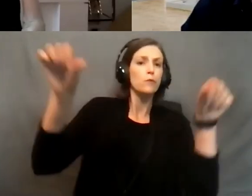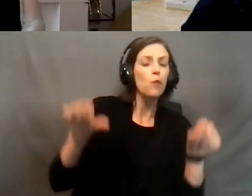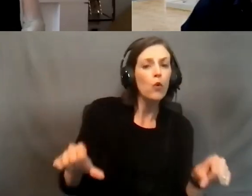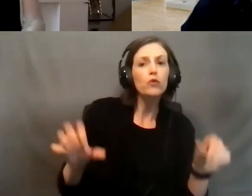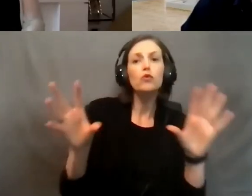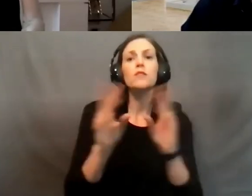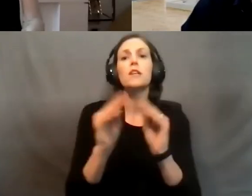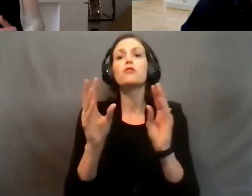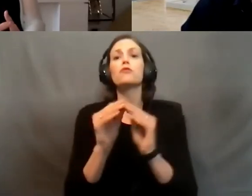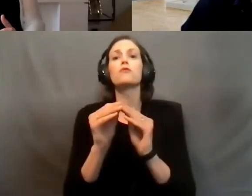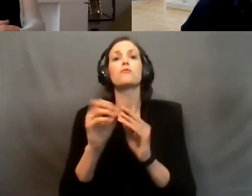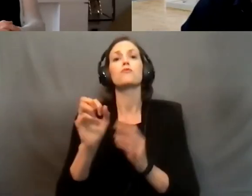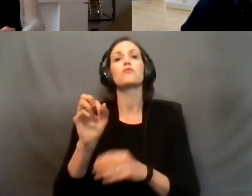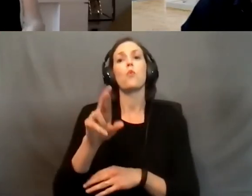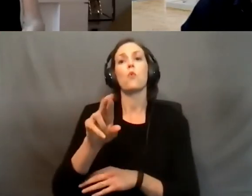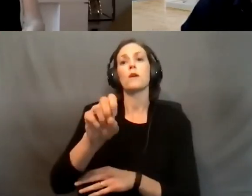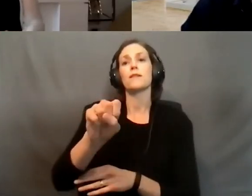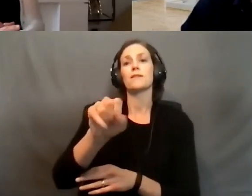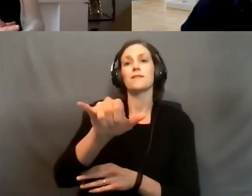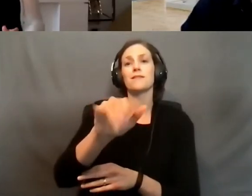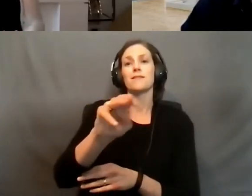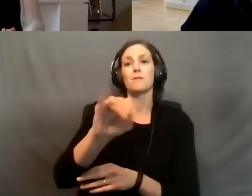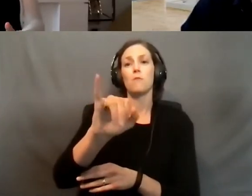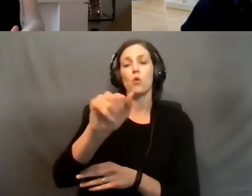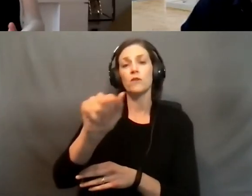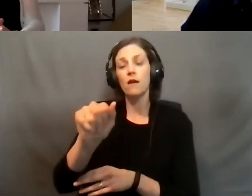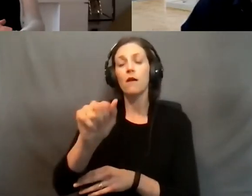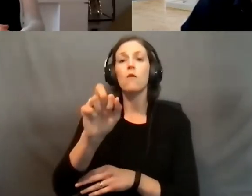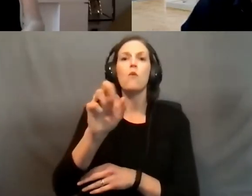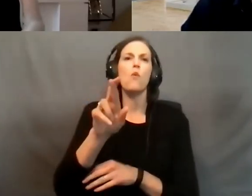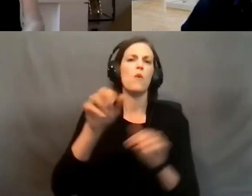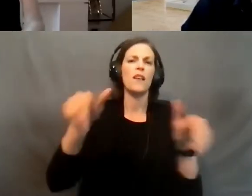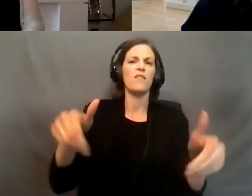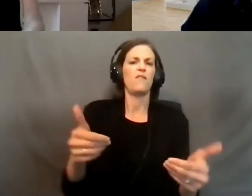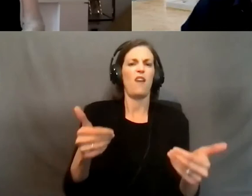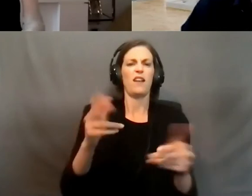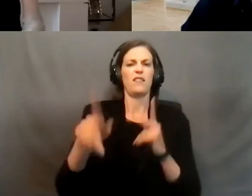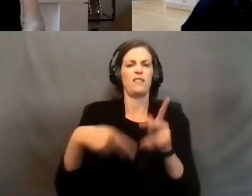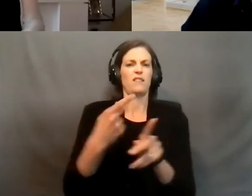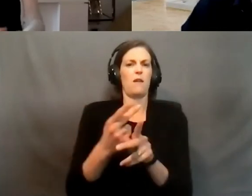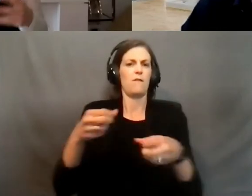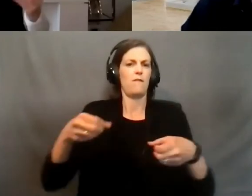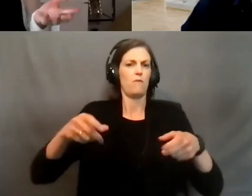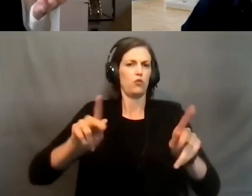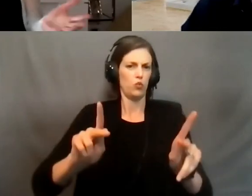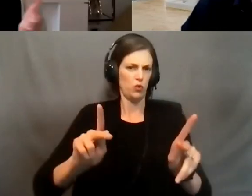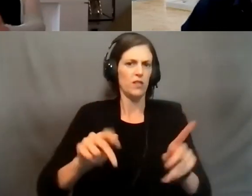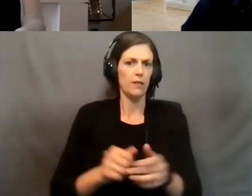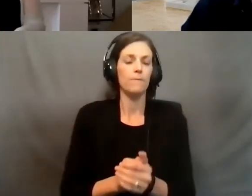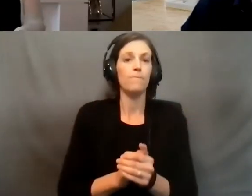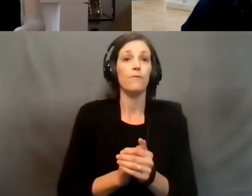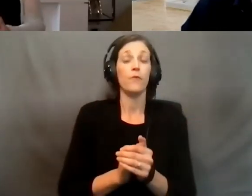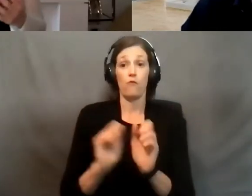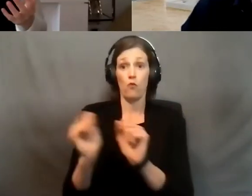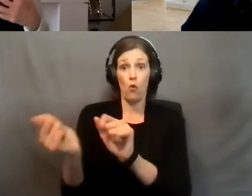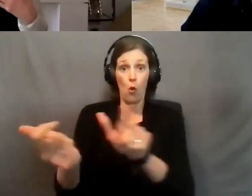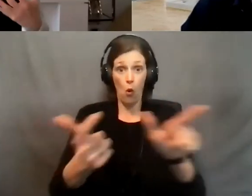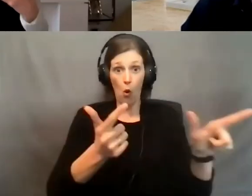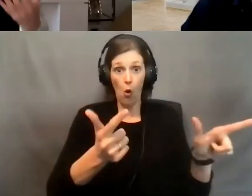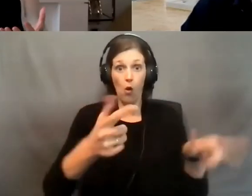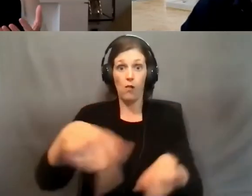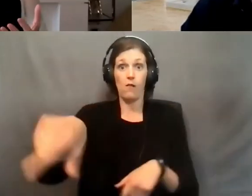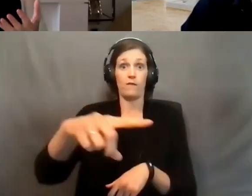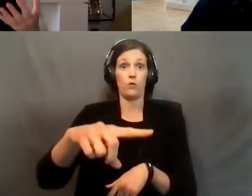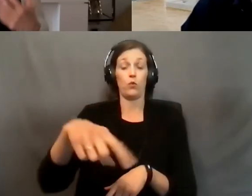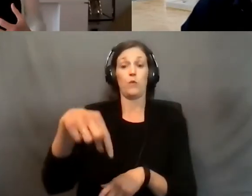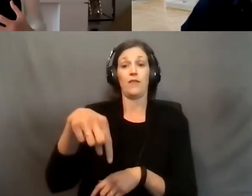or in symposia or in invited kinds of opportunities for all of you. These live